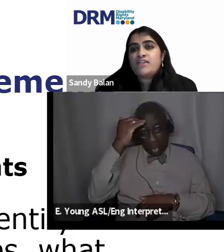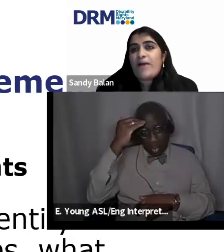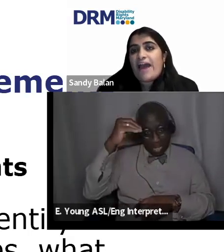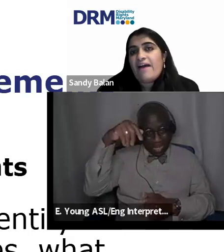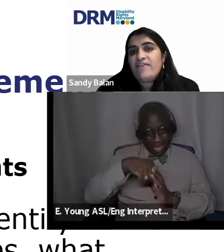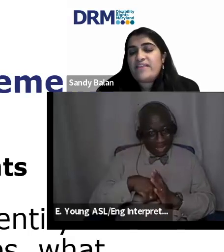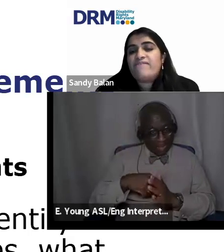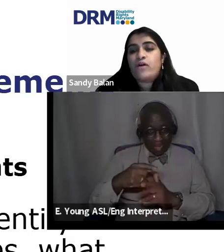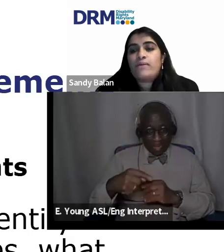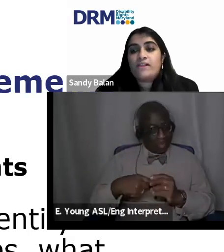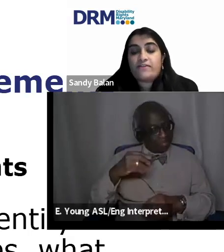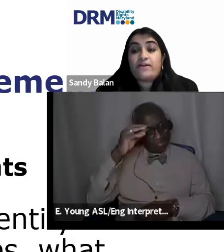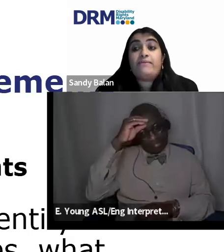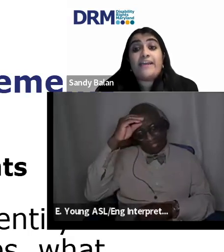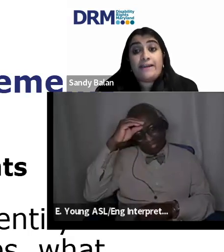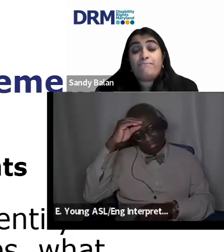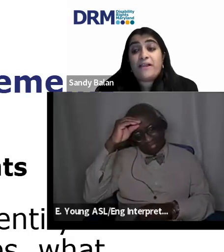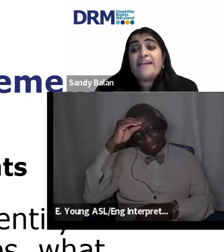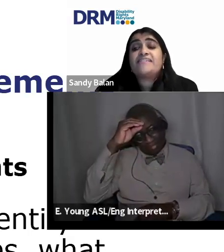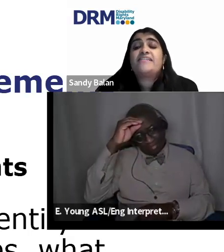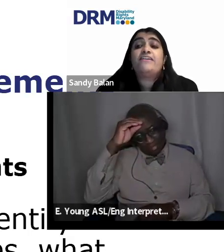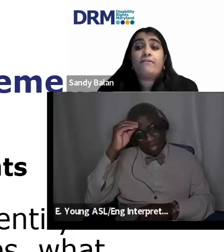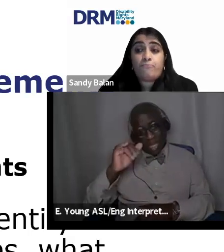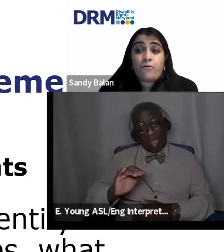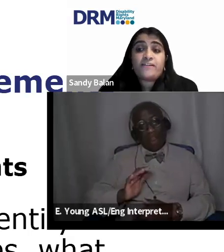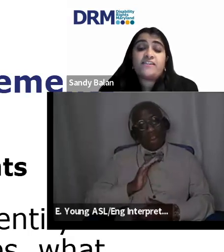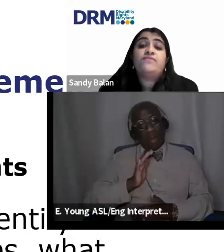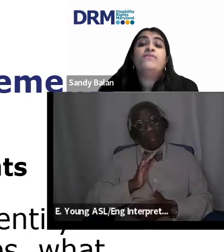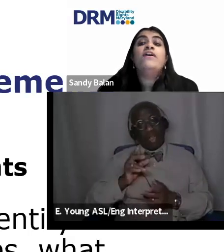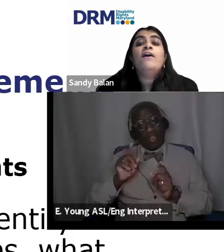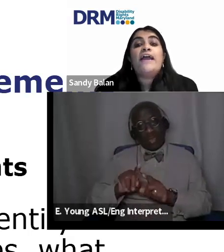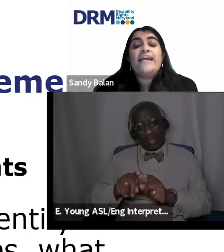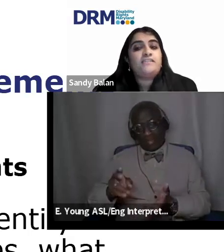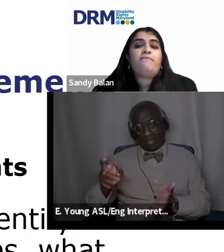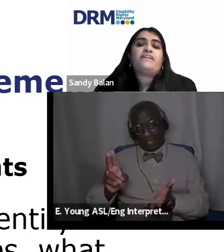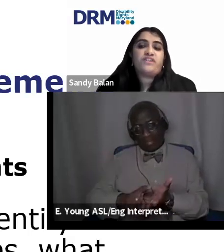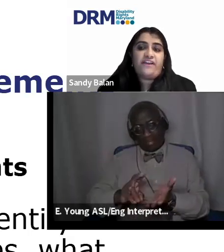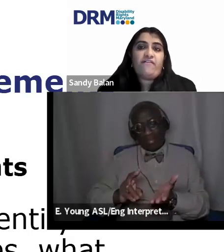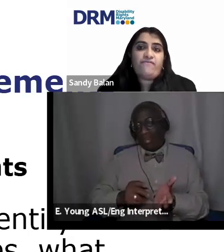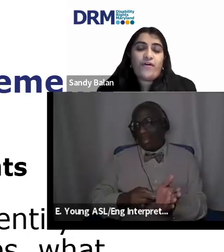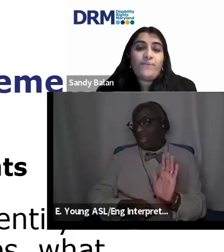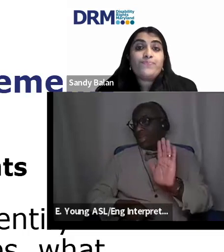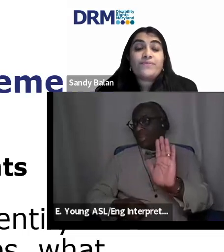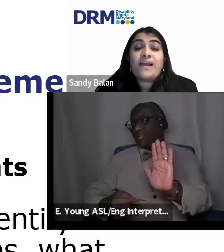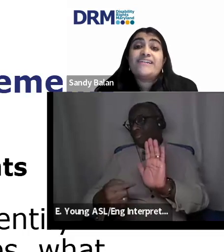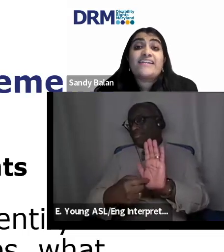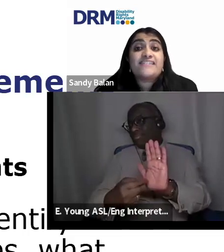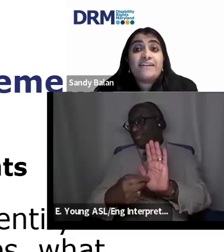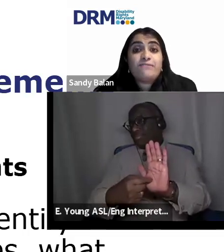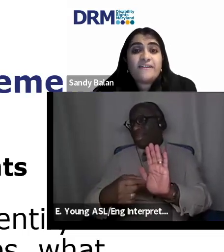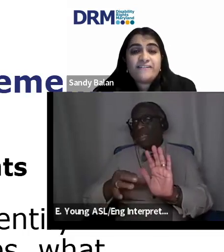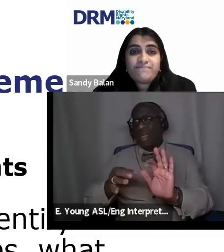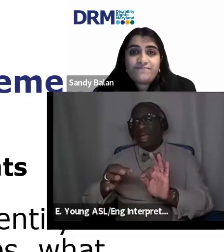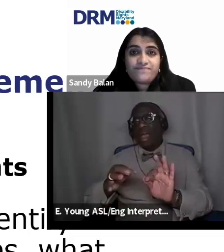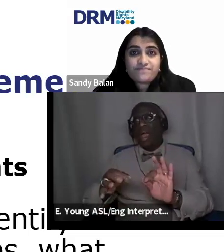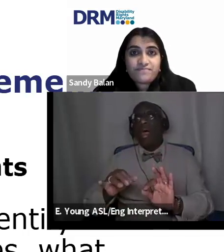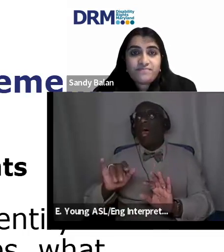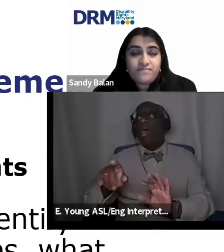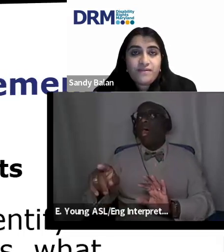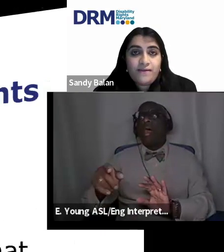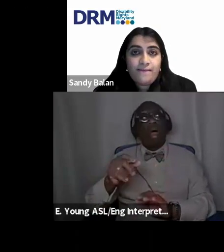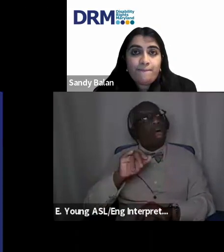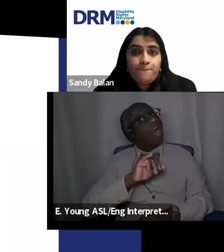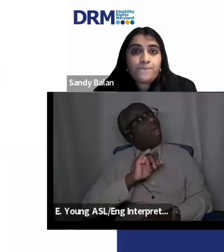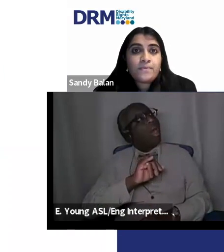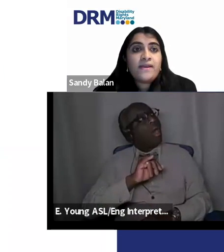SDM. So having that formal agreement in place that you can point to is especially helpful. Next slide, please.